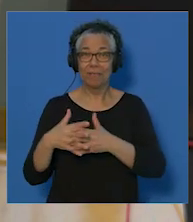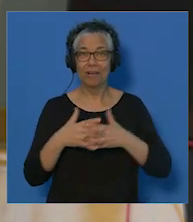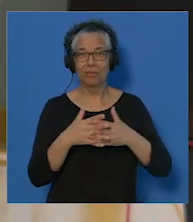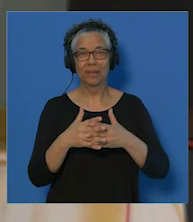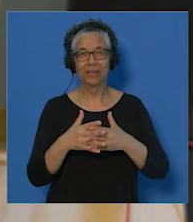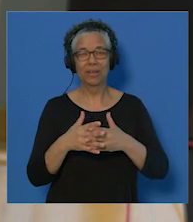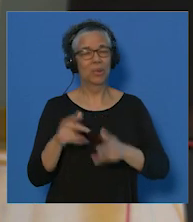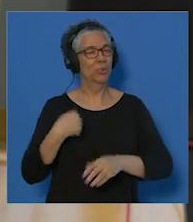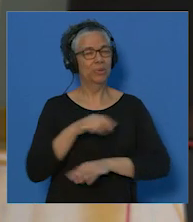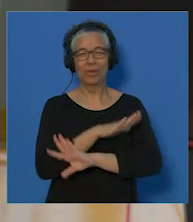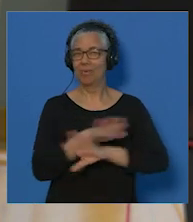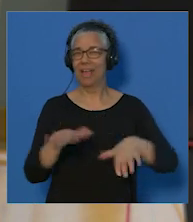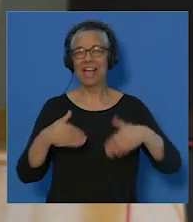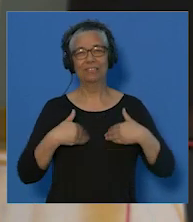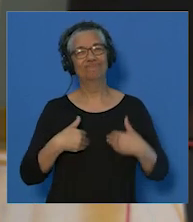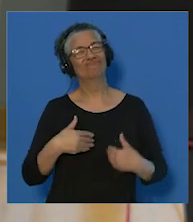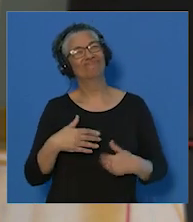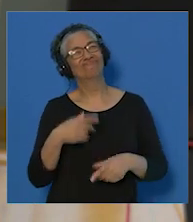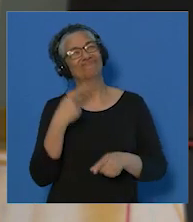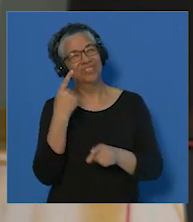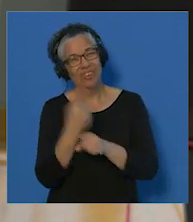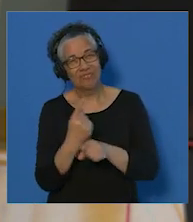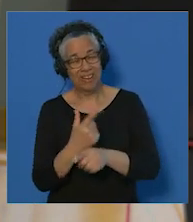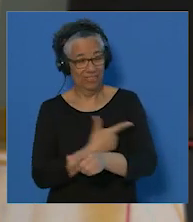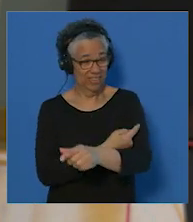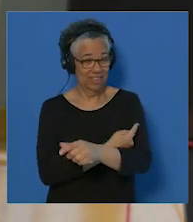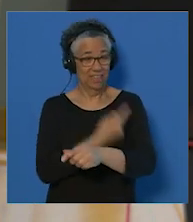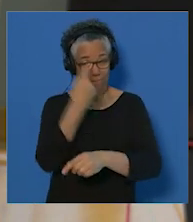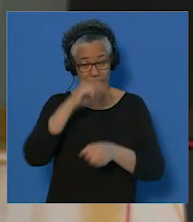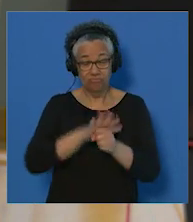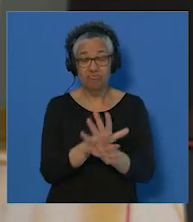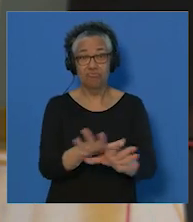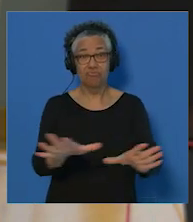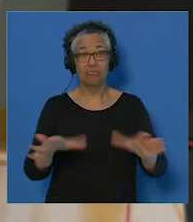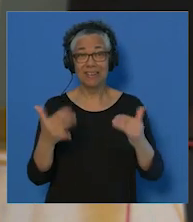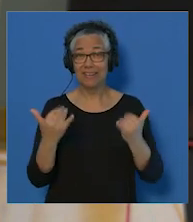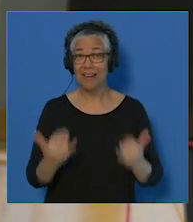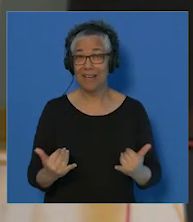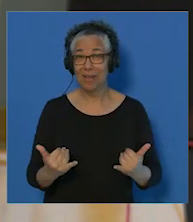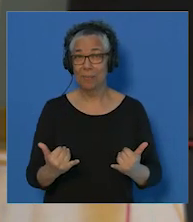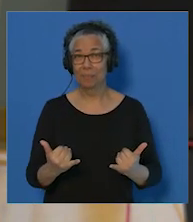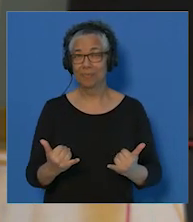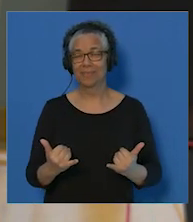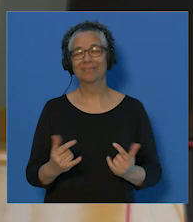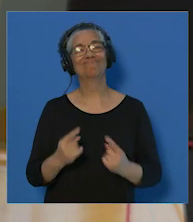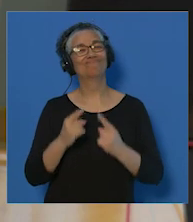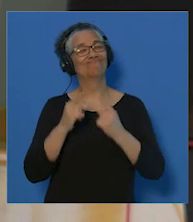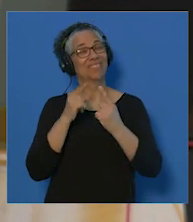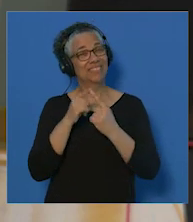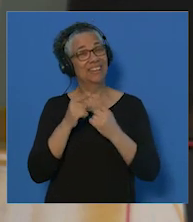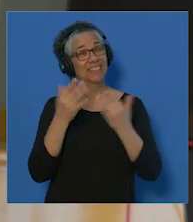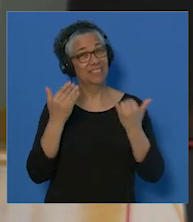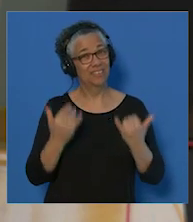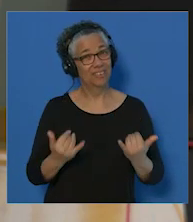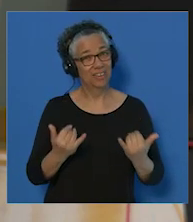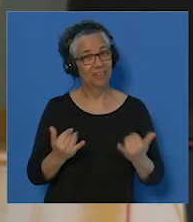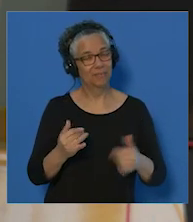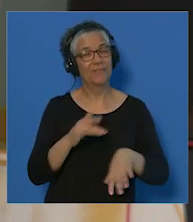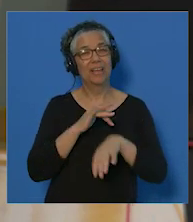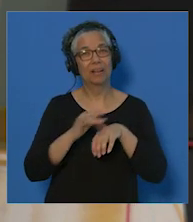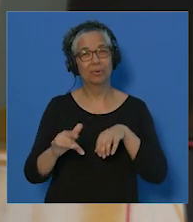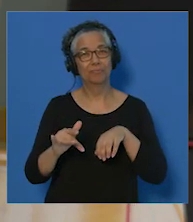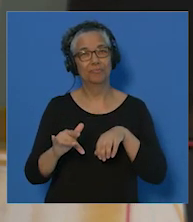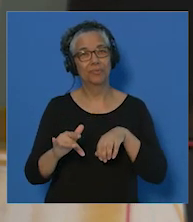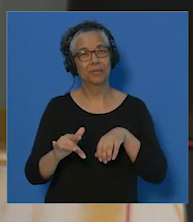an effective vaccine for COVID-19. And until a vaccine for COVID-19 is available, immunizations can